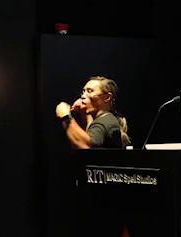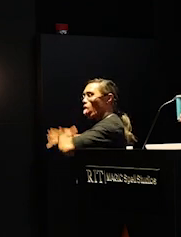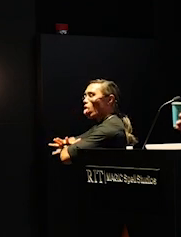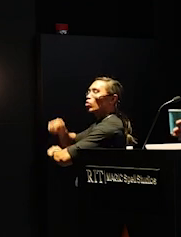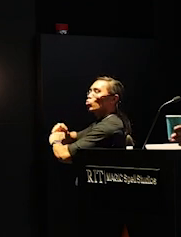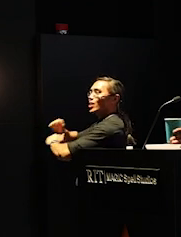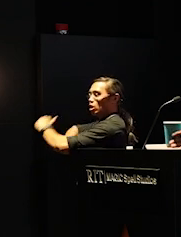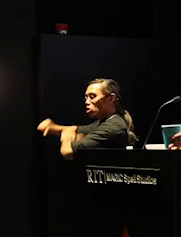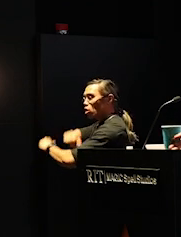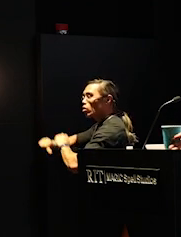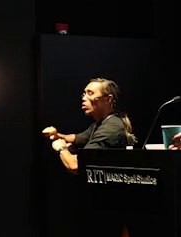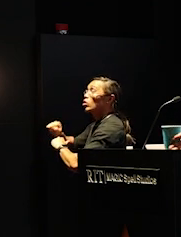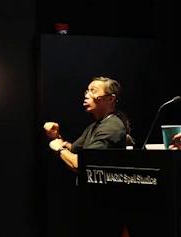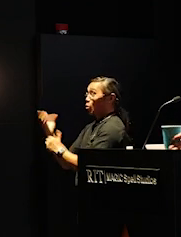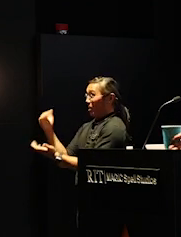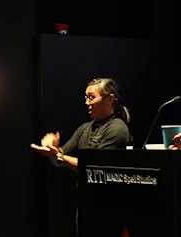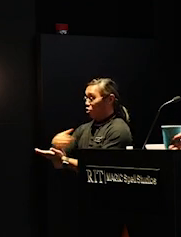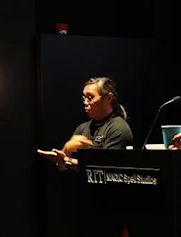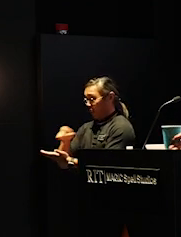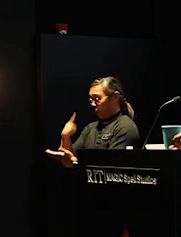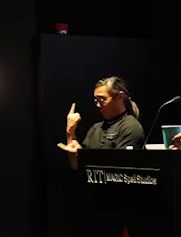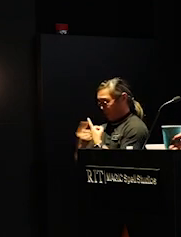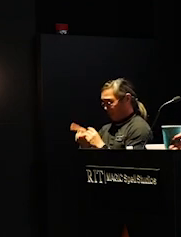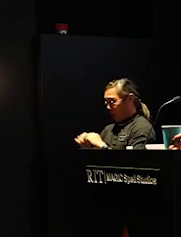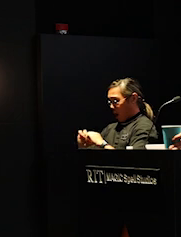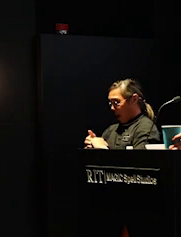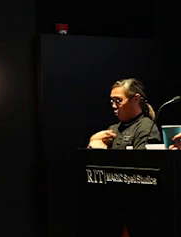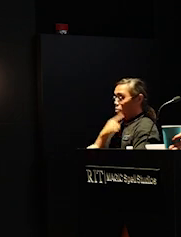is putting it here, it wastes a lot of time if it's like, don't do that.